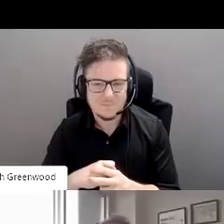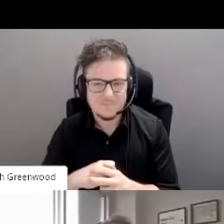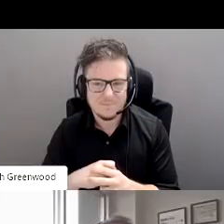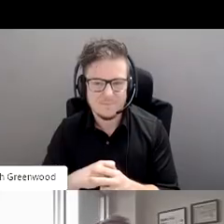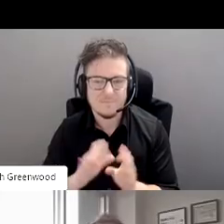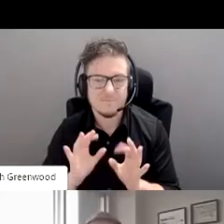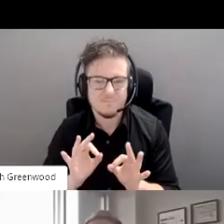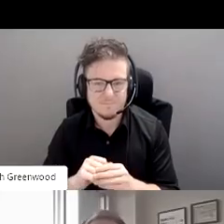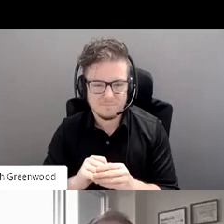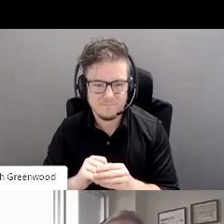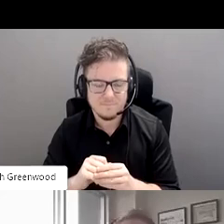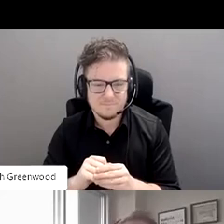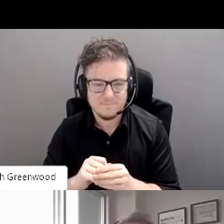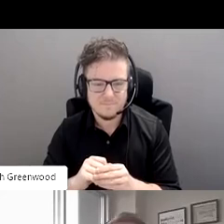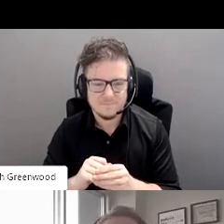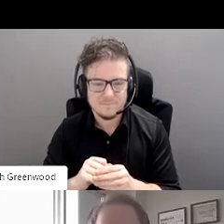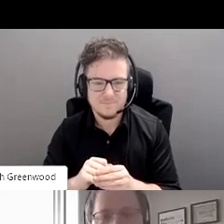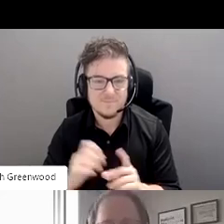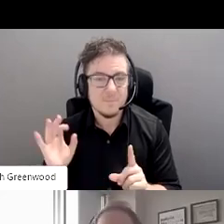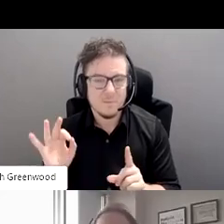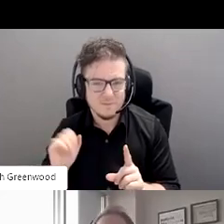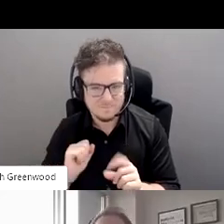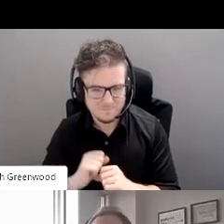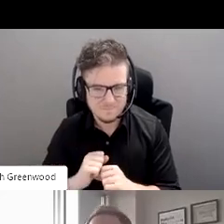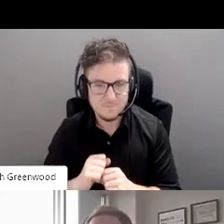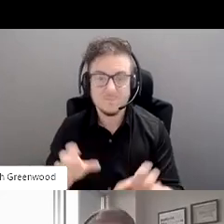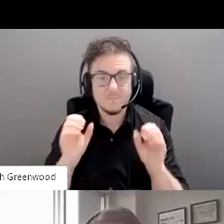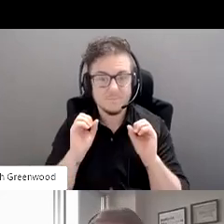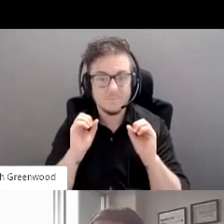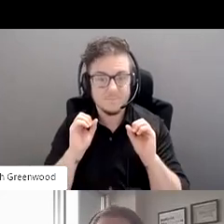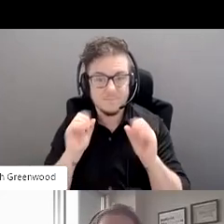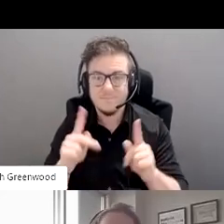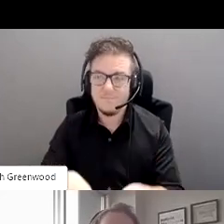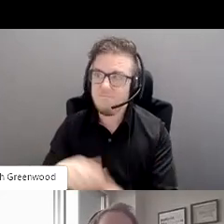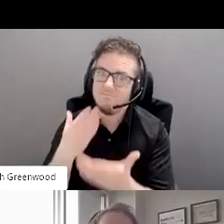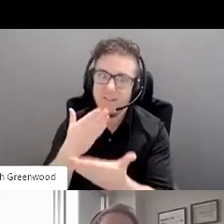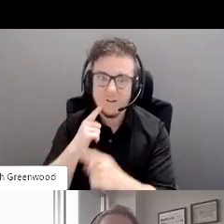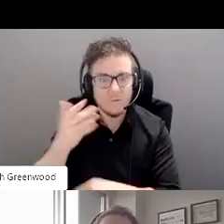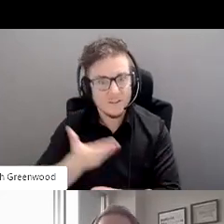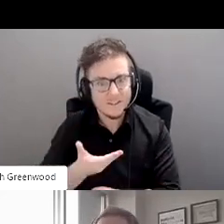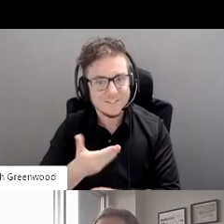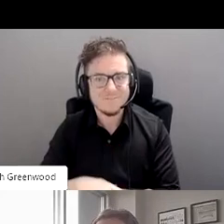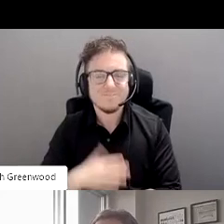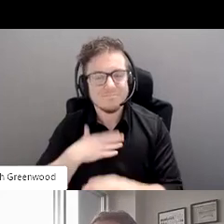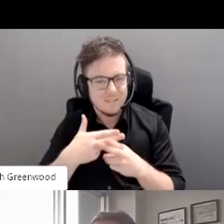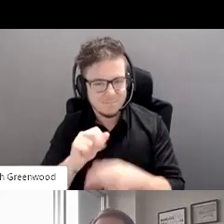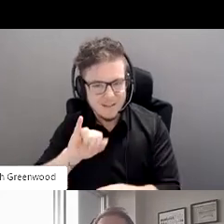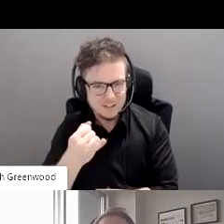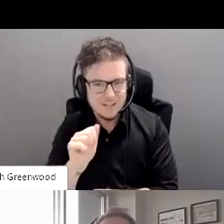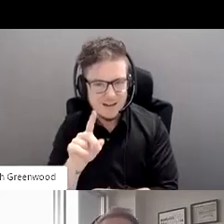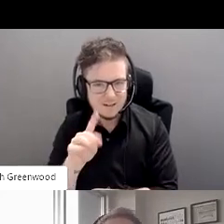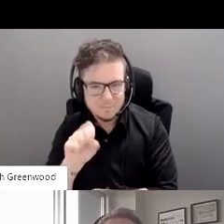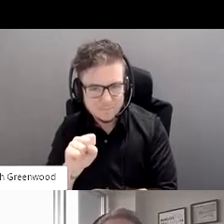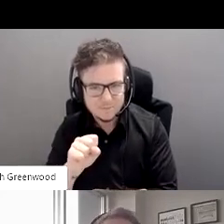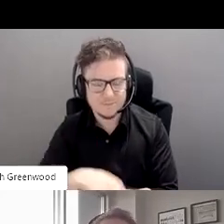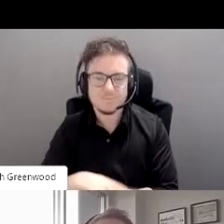There we go. Okay. Perfect. So thank you for that introduction, Renee. As mentioned, my name is AJ Adams, and I'm